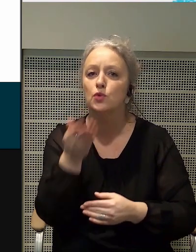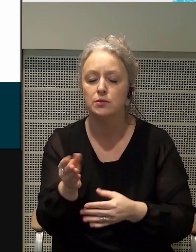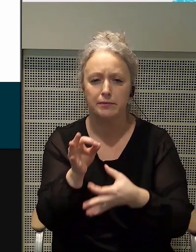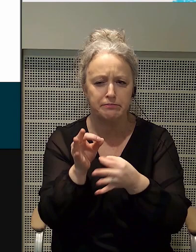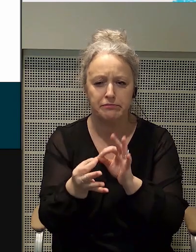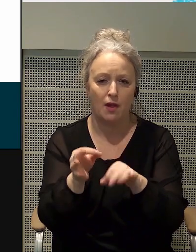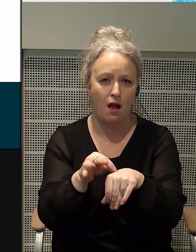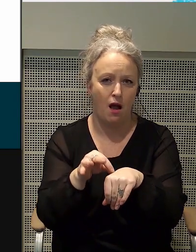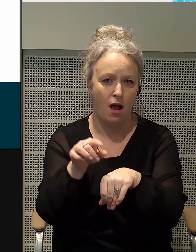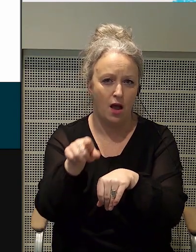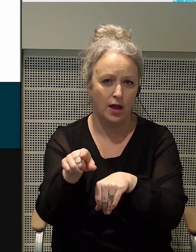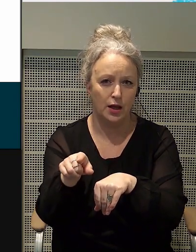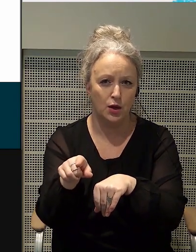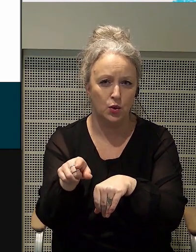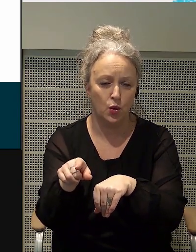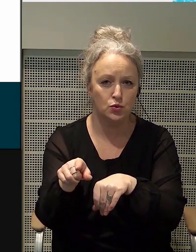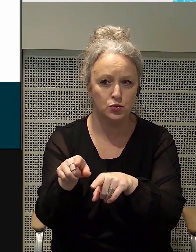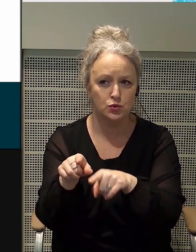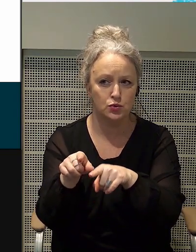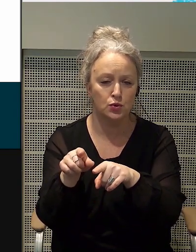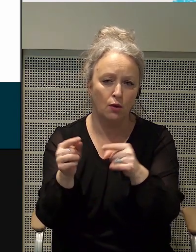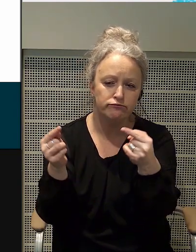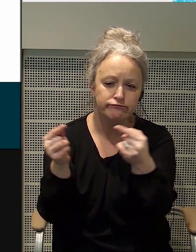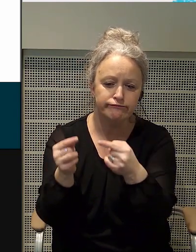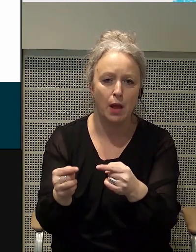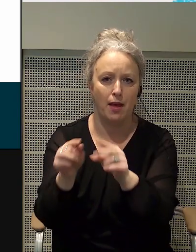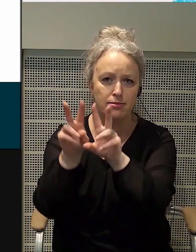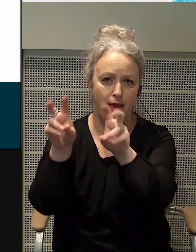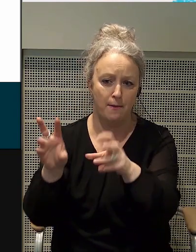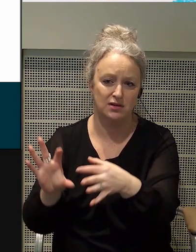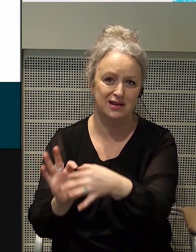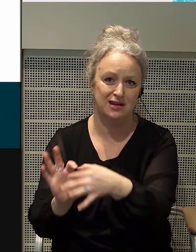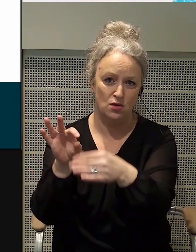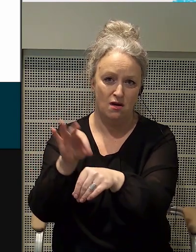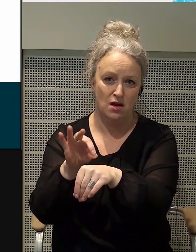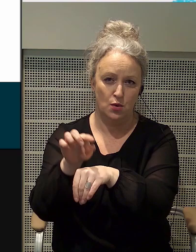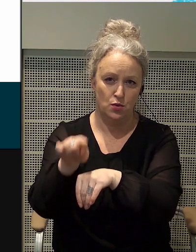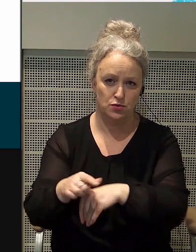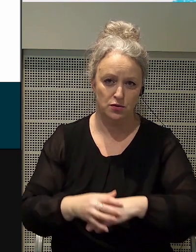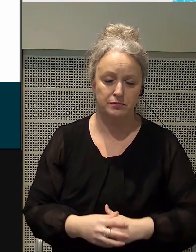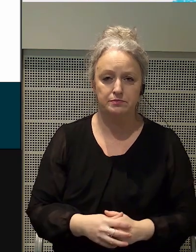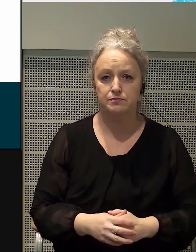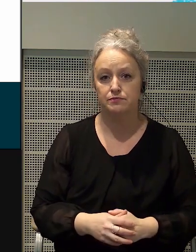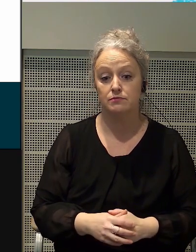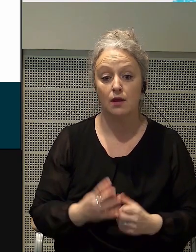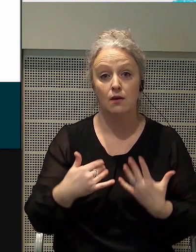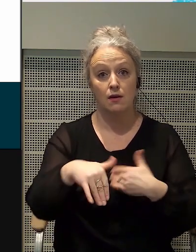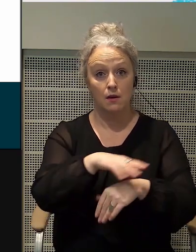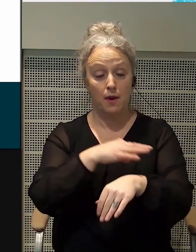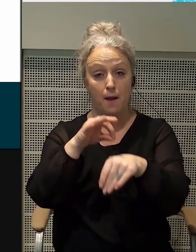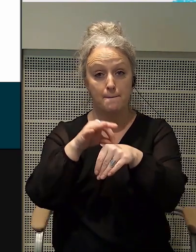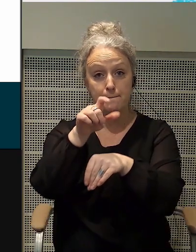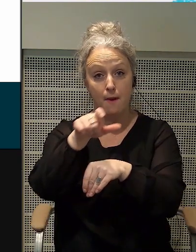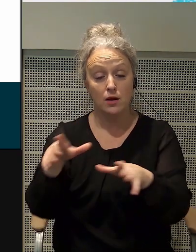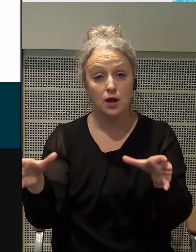I will show you some of the examples of what we did in our patient groups, which are all rare diseases. And you can do these studies very well in